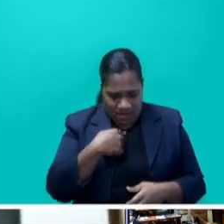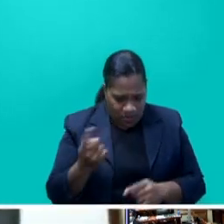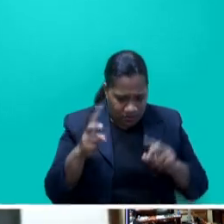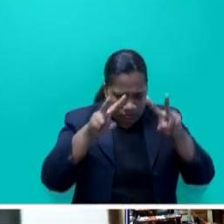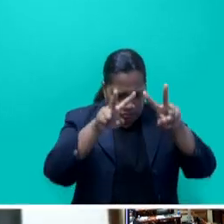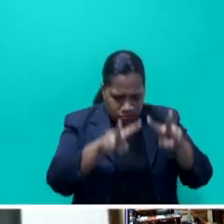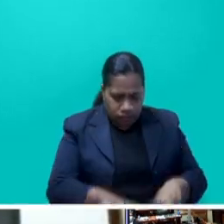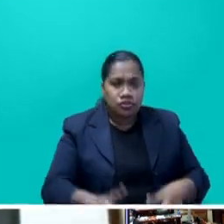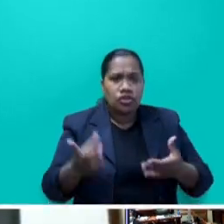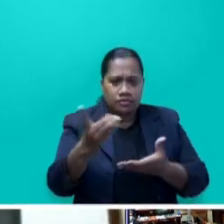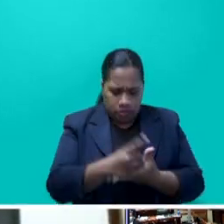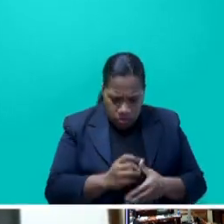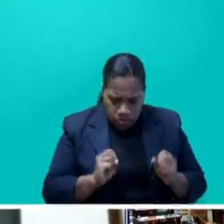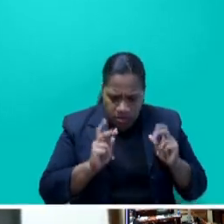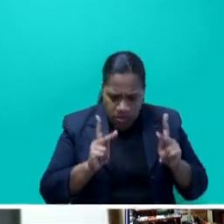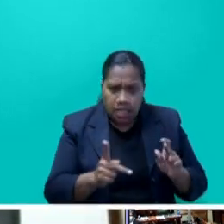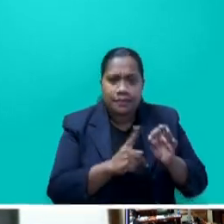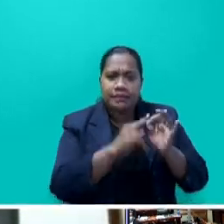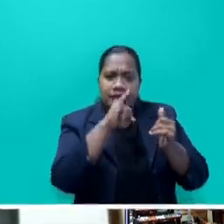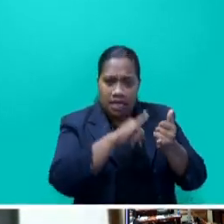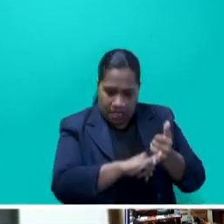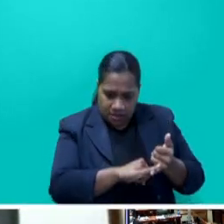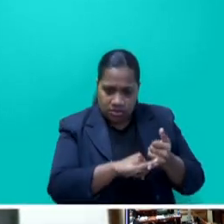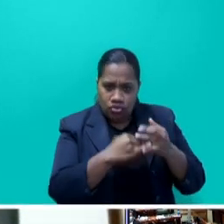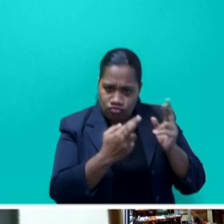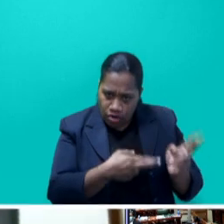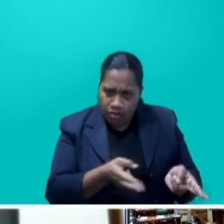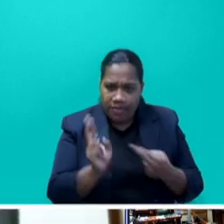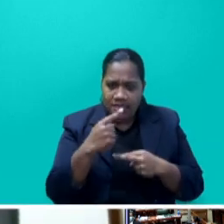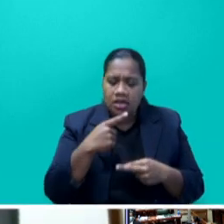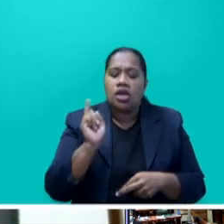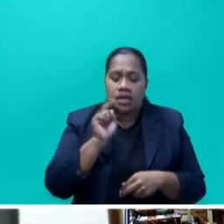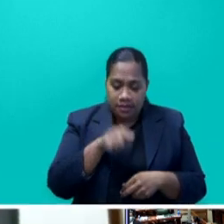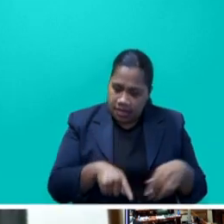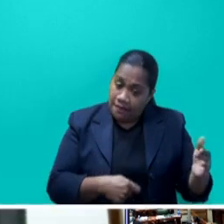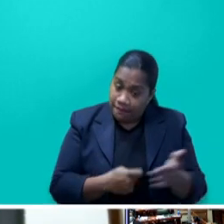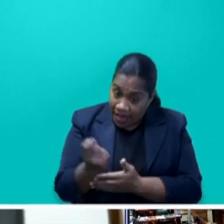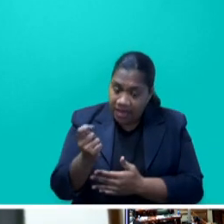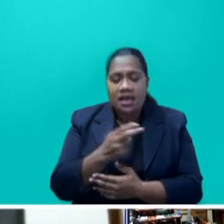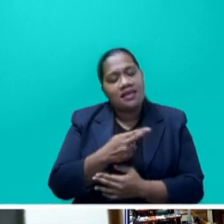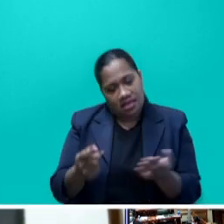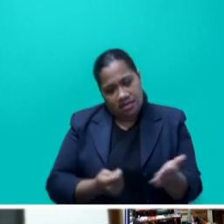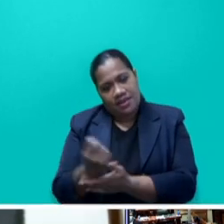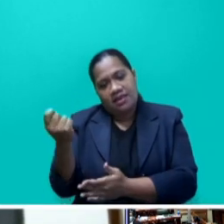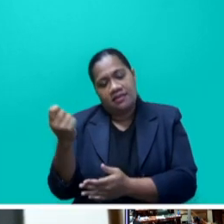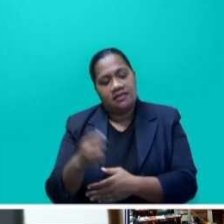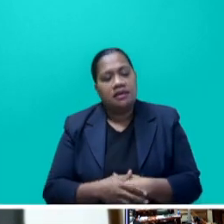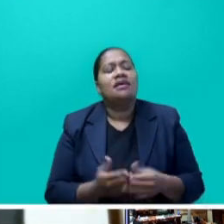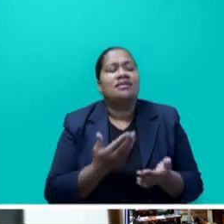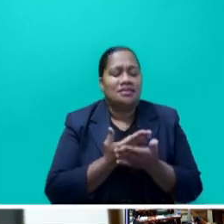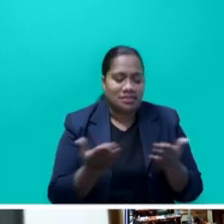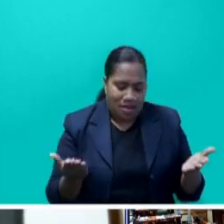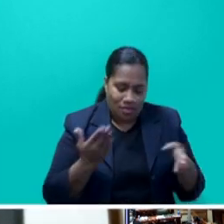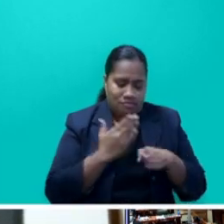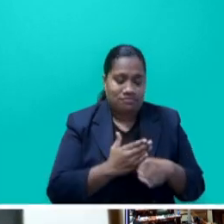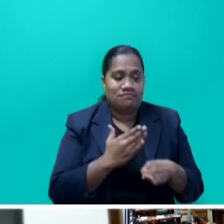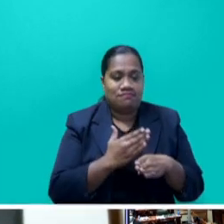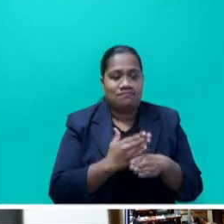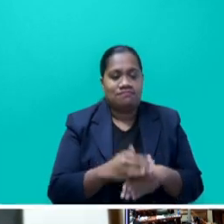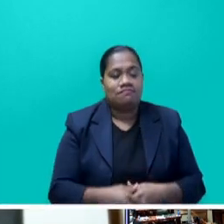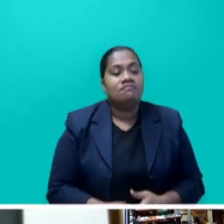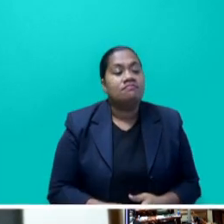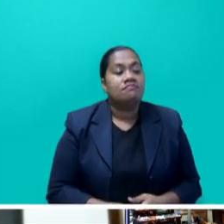Is it okay? The PS recommends and says this should be paid out, then it's paid out. That's how the system works. And